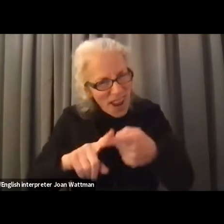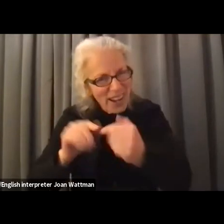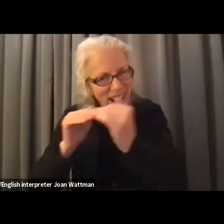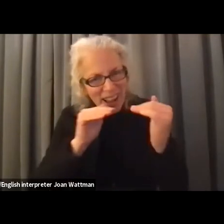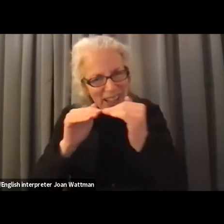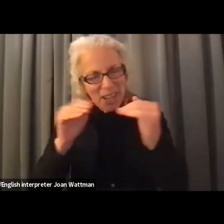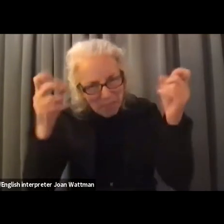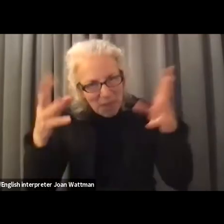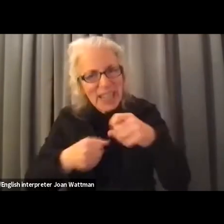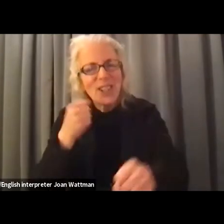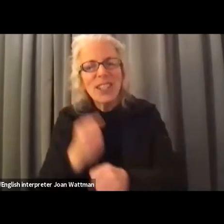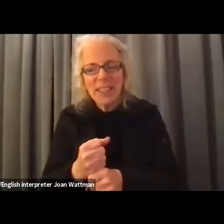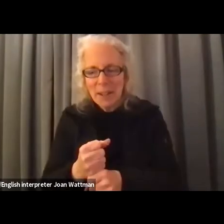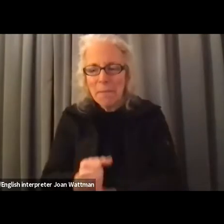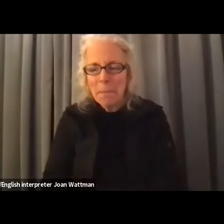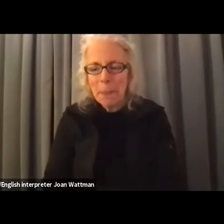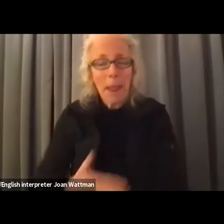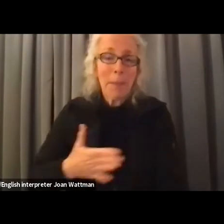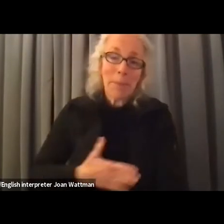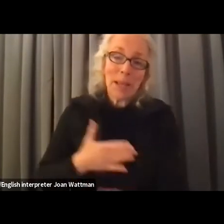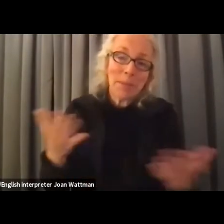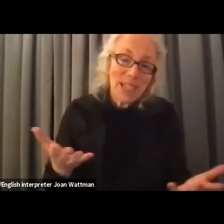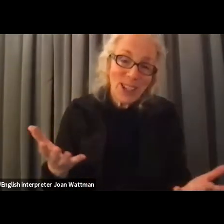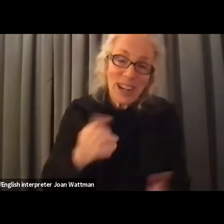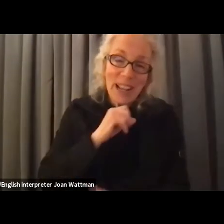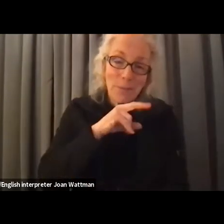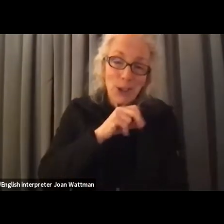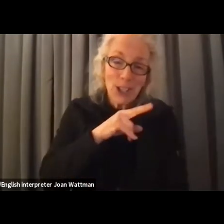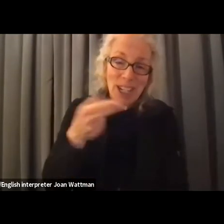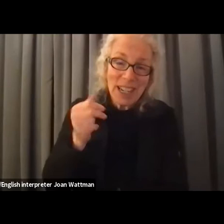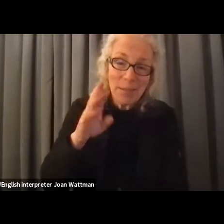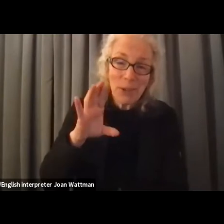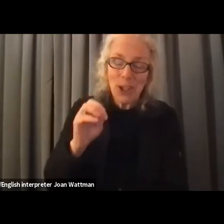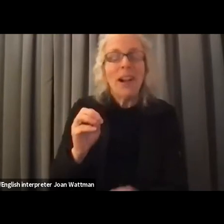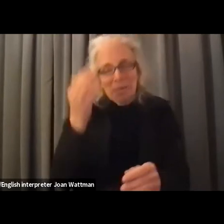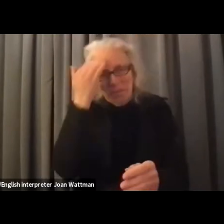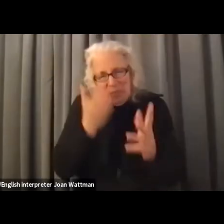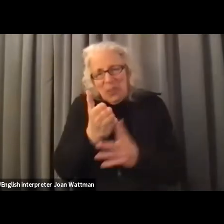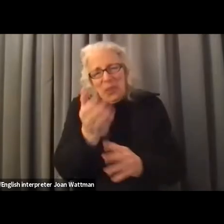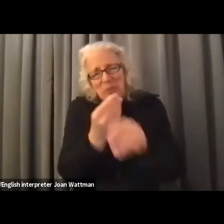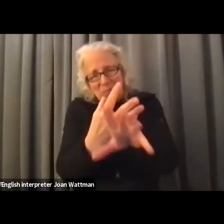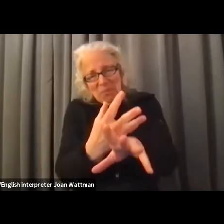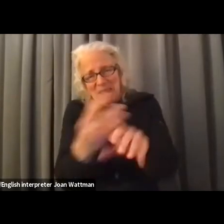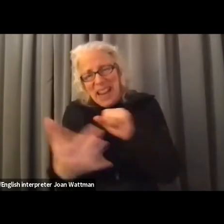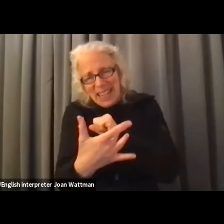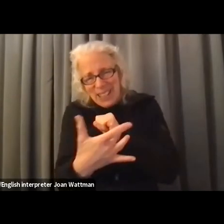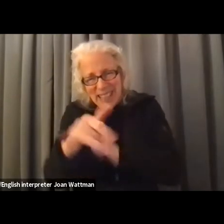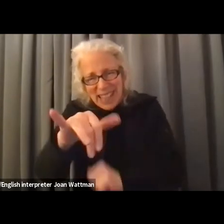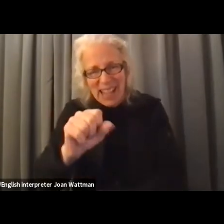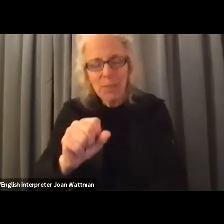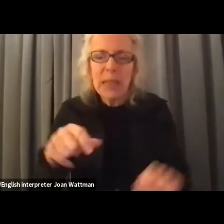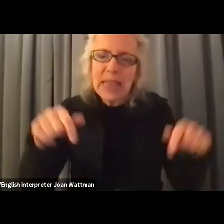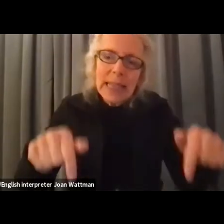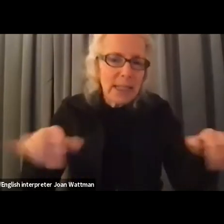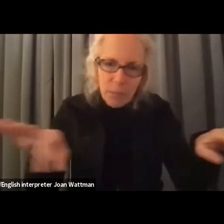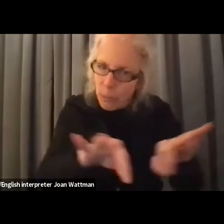many years. I'm so happy to be here at Hampshire, even virtually, for this important